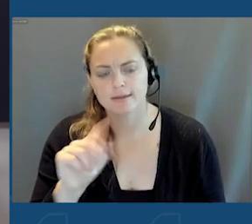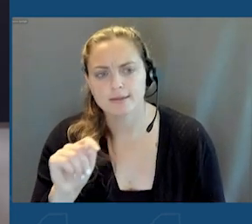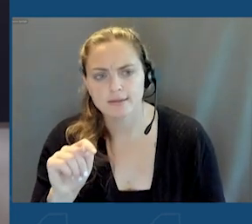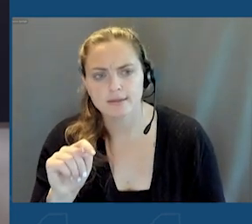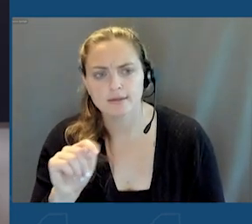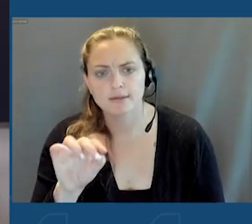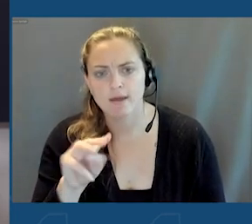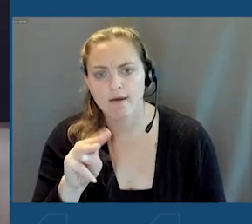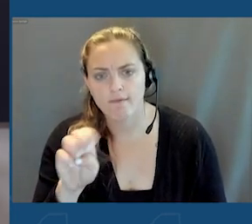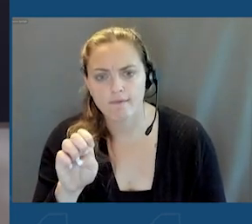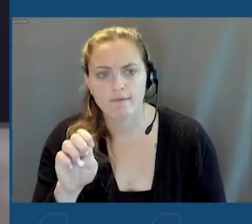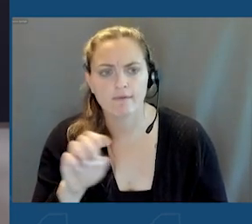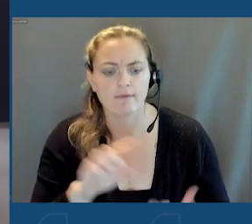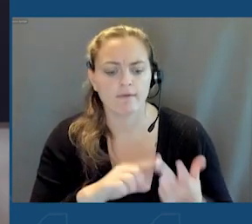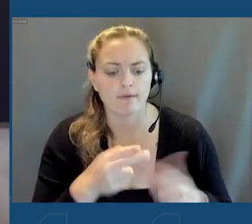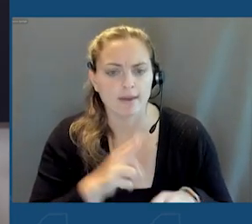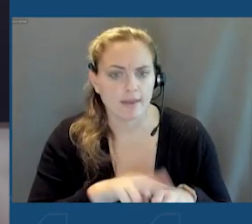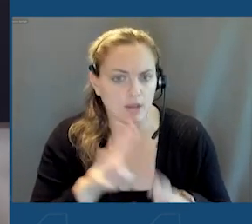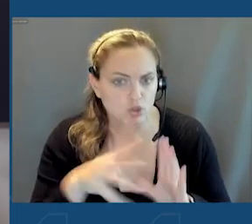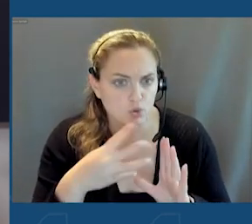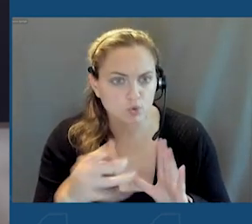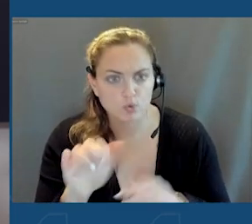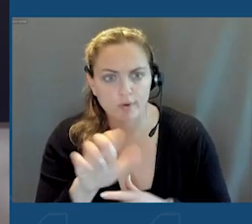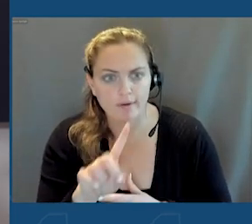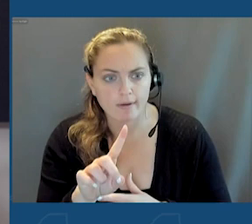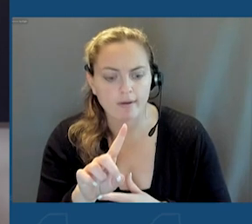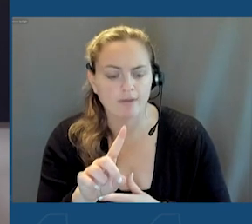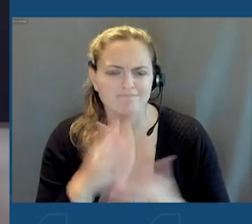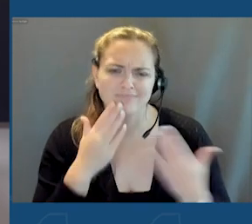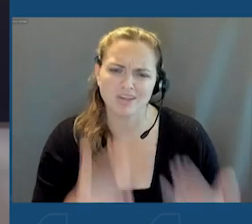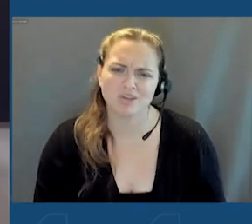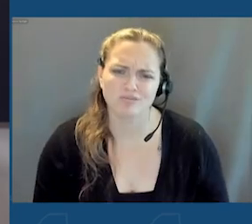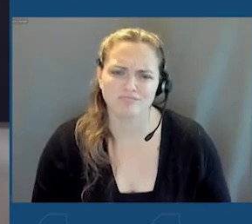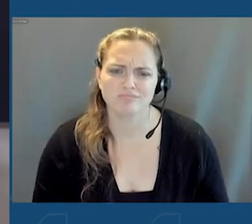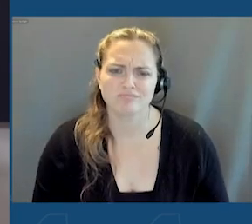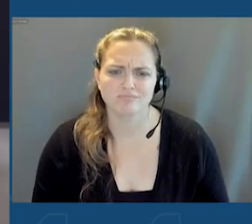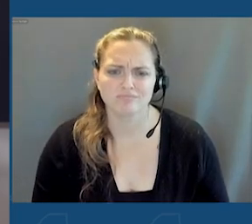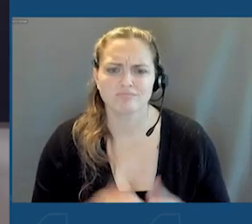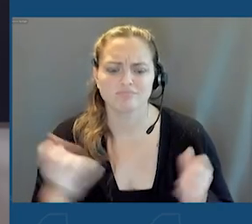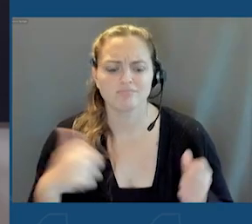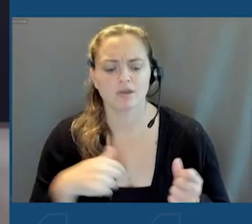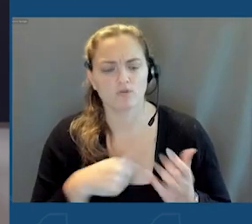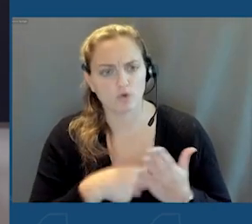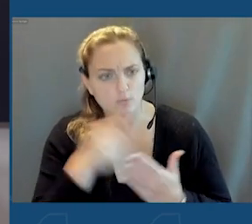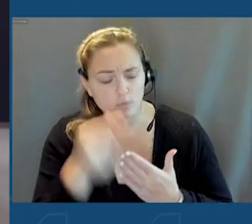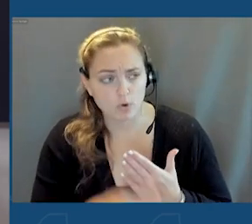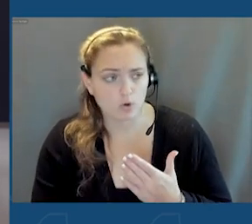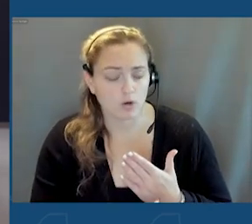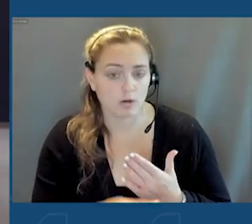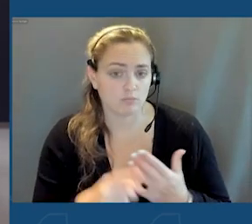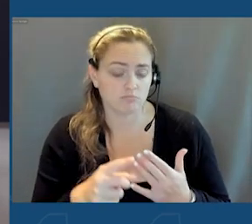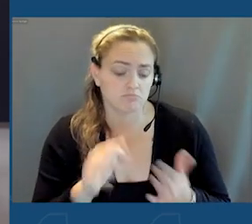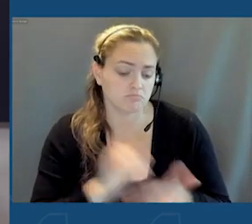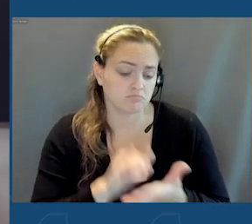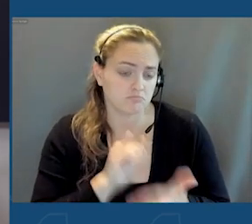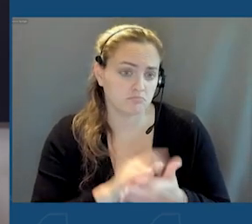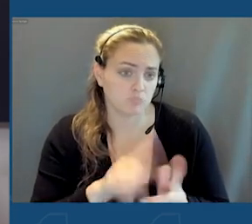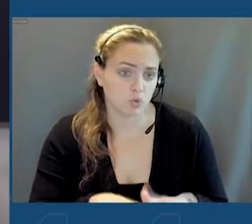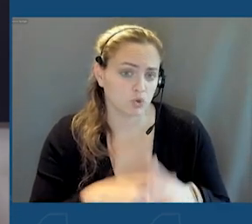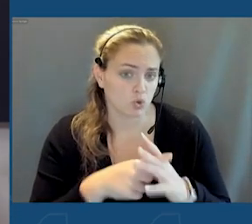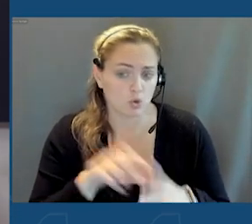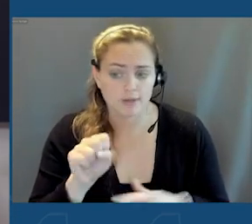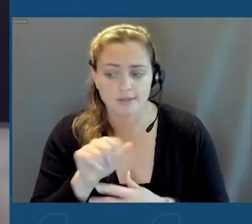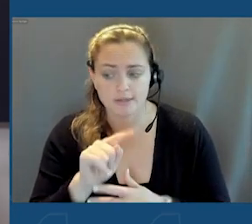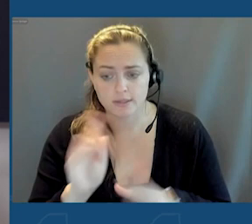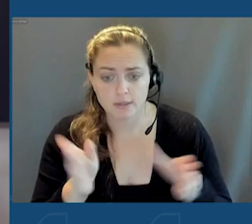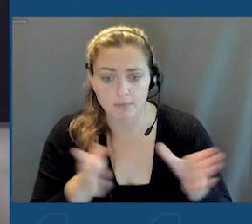Dime, National Grid. Thank you. A lot of our programs would not have started. Our SAT prep program